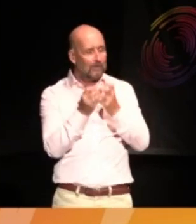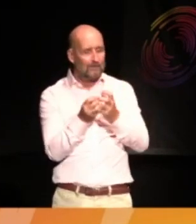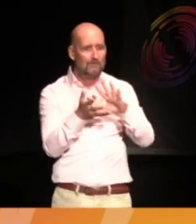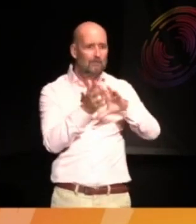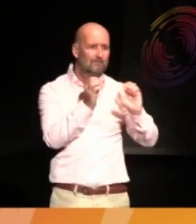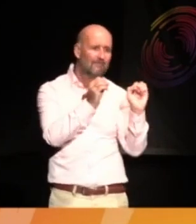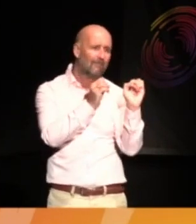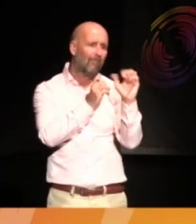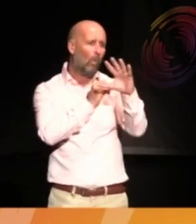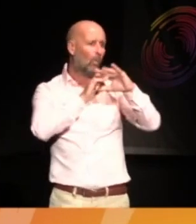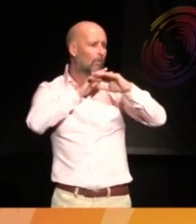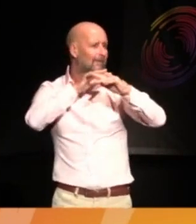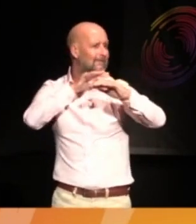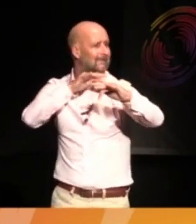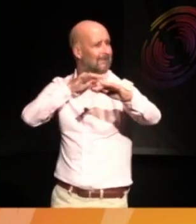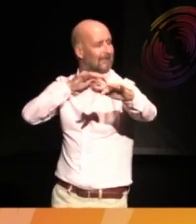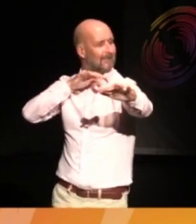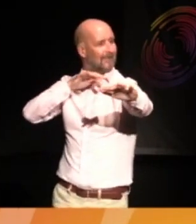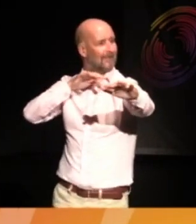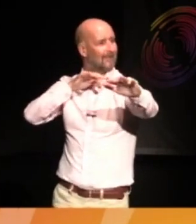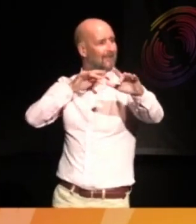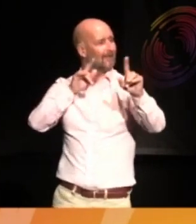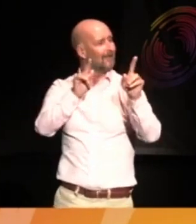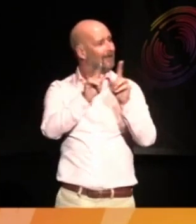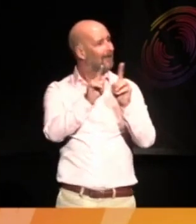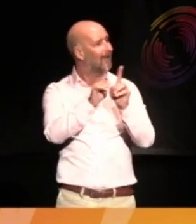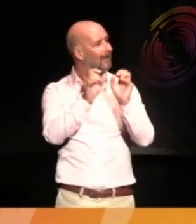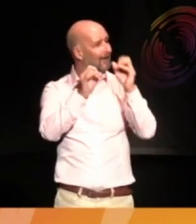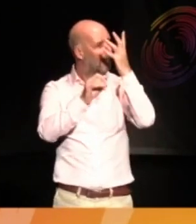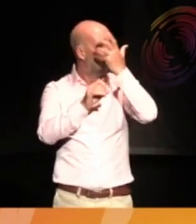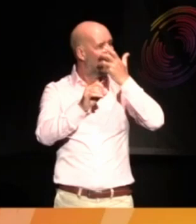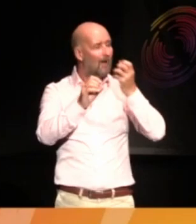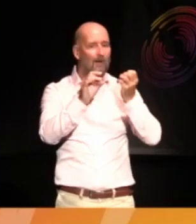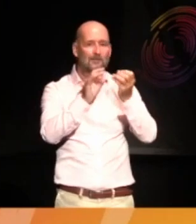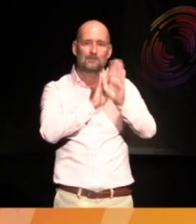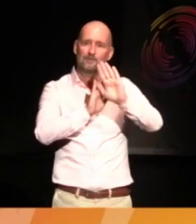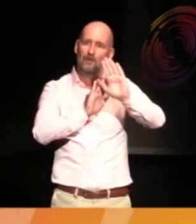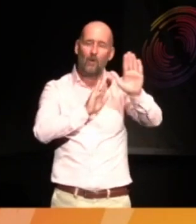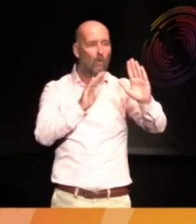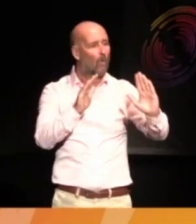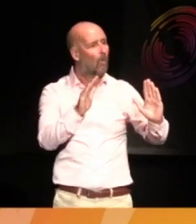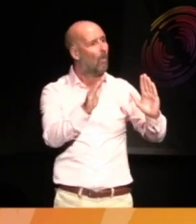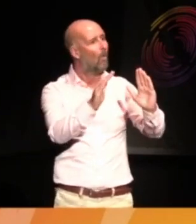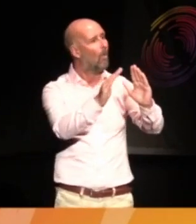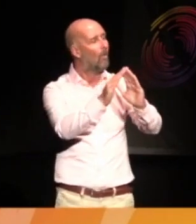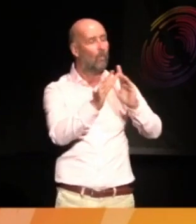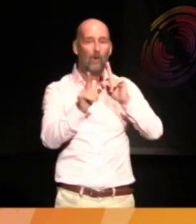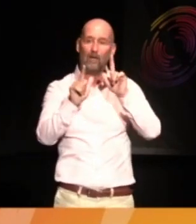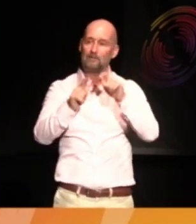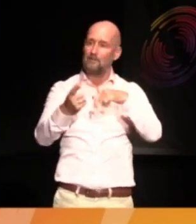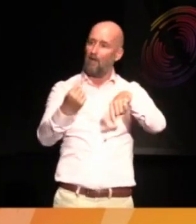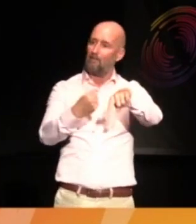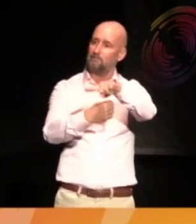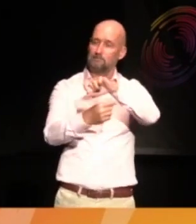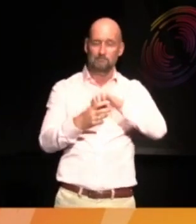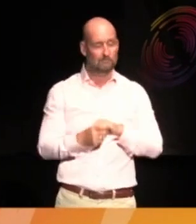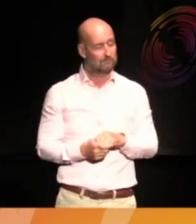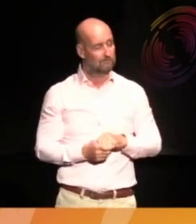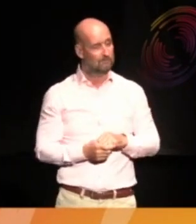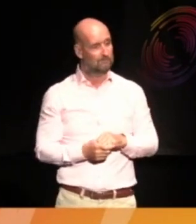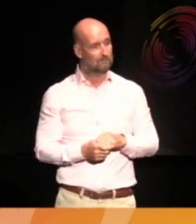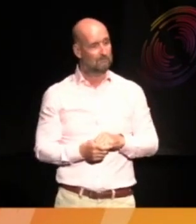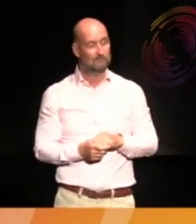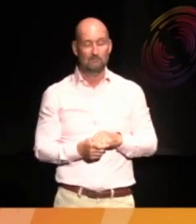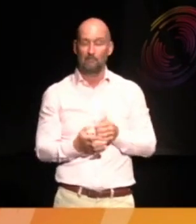them to the sea, the way an idol is immersed and sent home after a stay with devotees. There